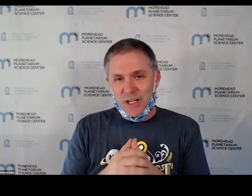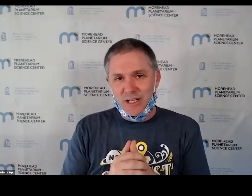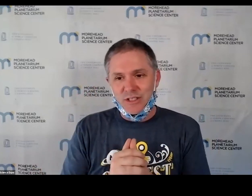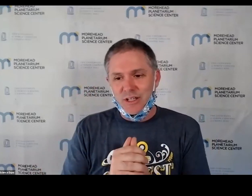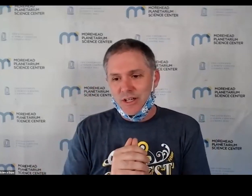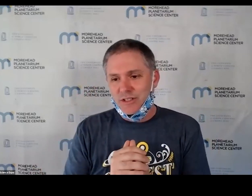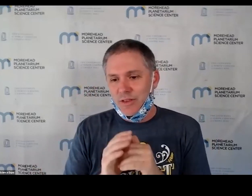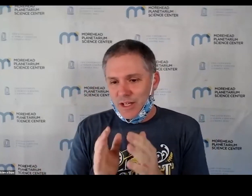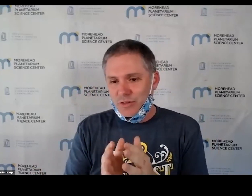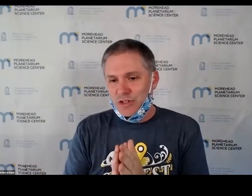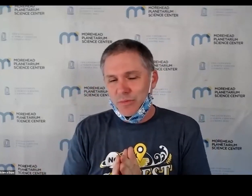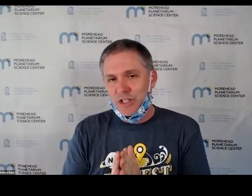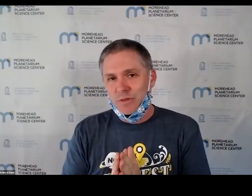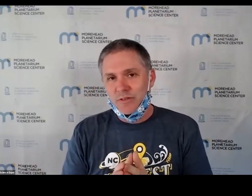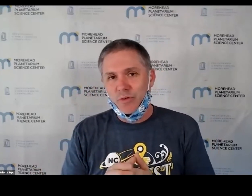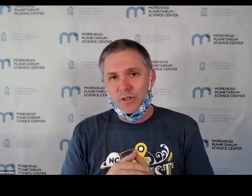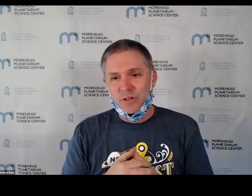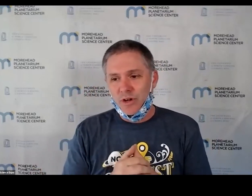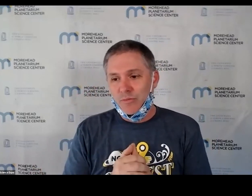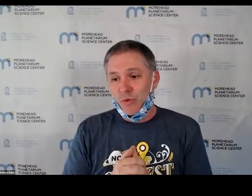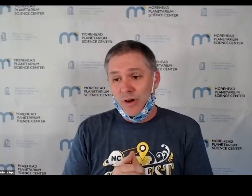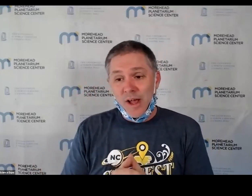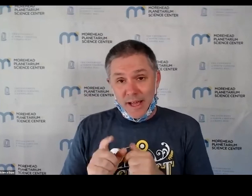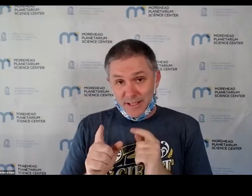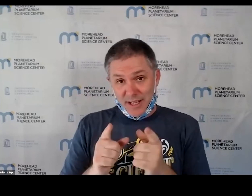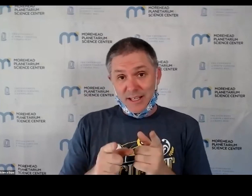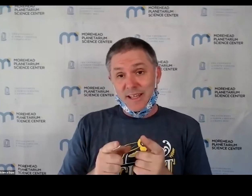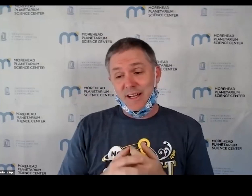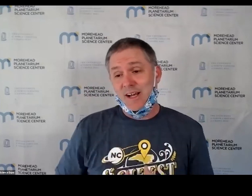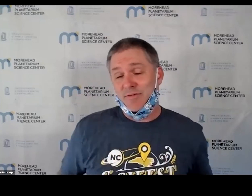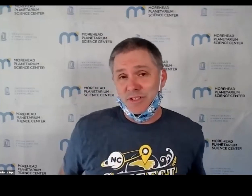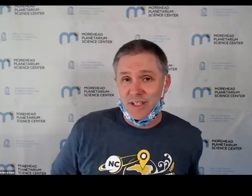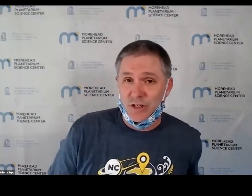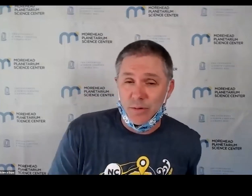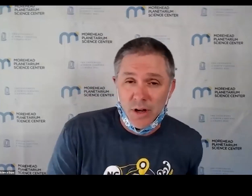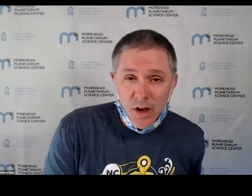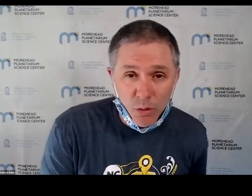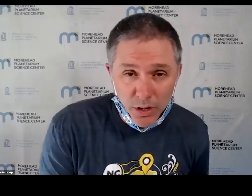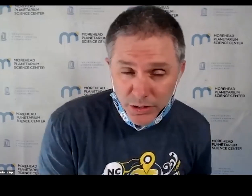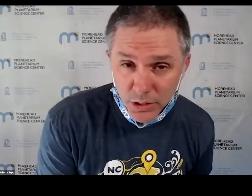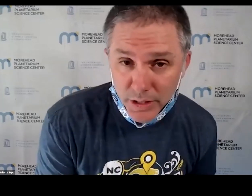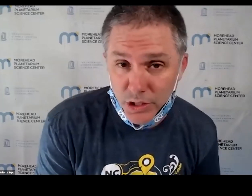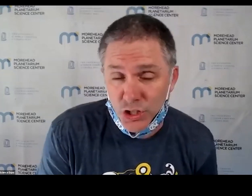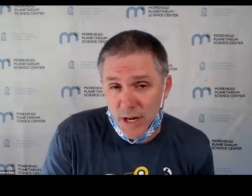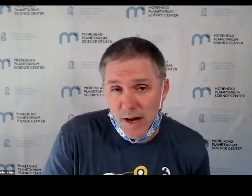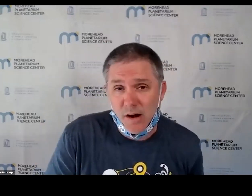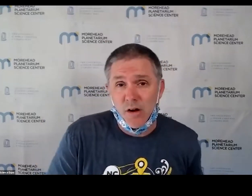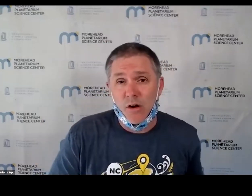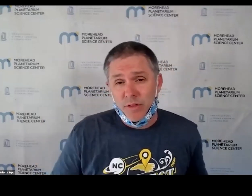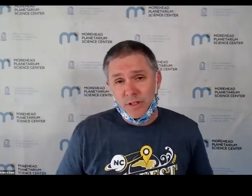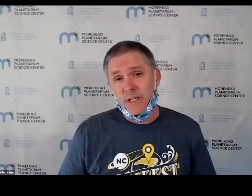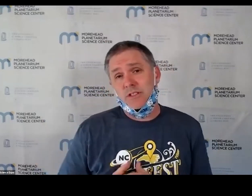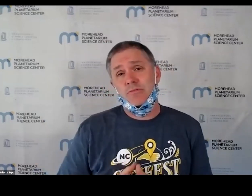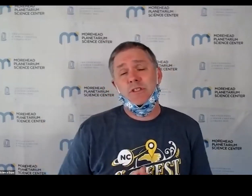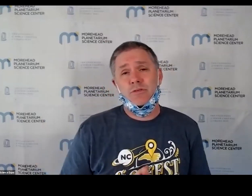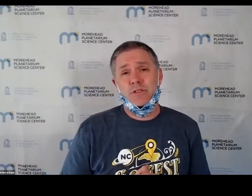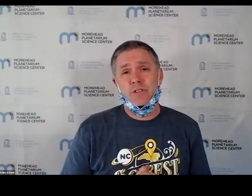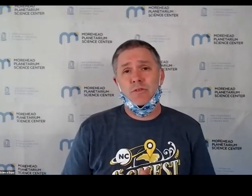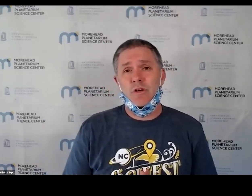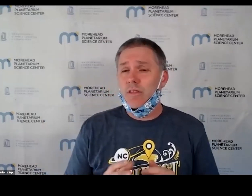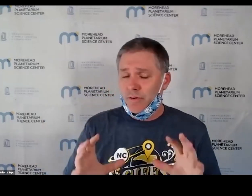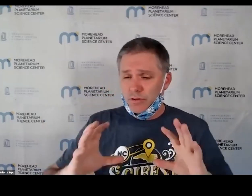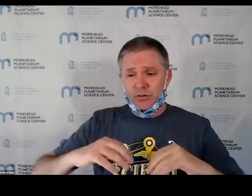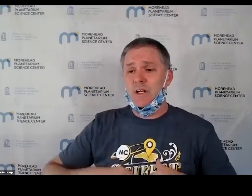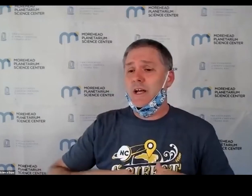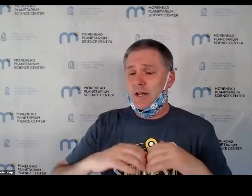really exciting to us. And thank you so much. We look forward to learning more and attending that conference in October. We're also going to share all the links and